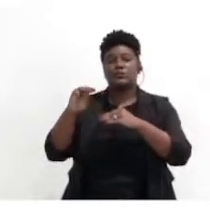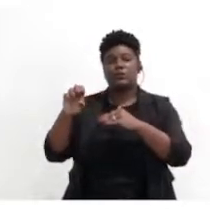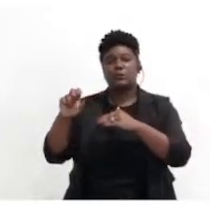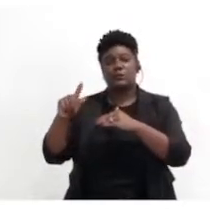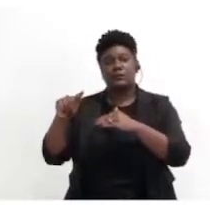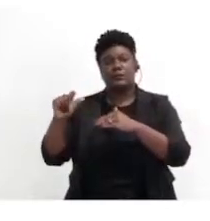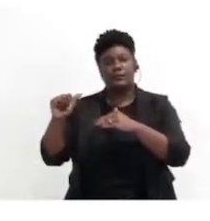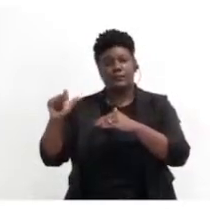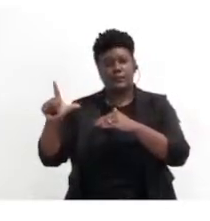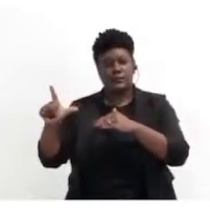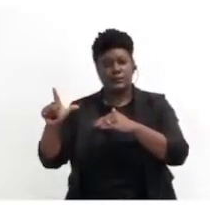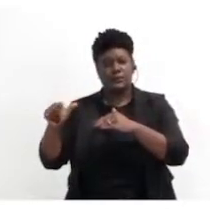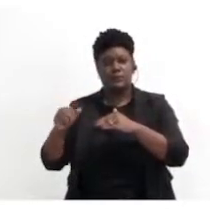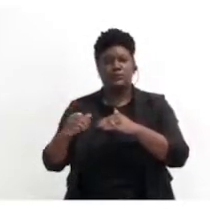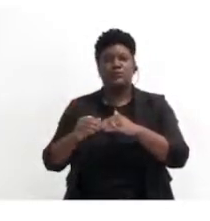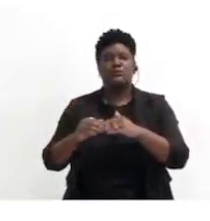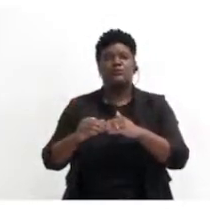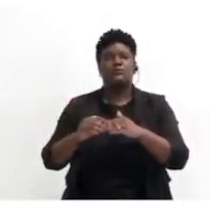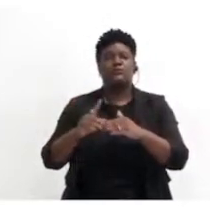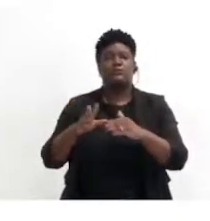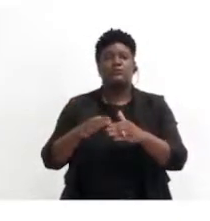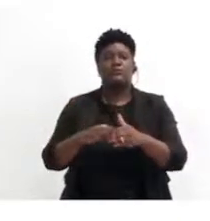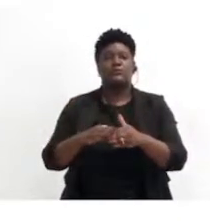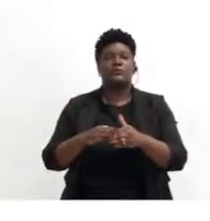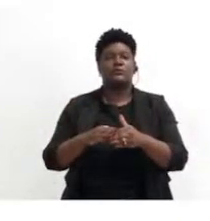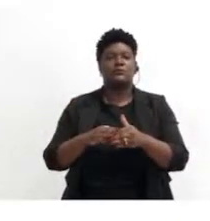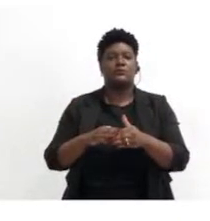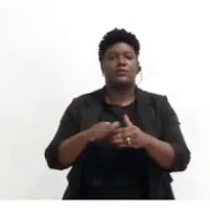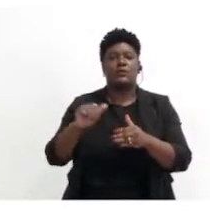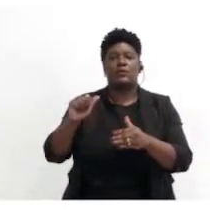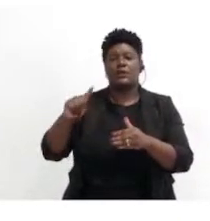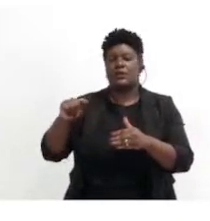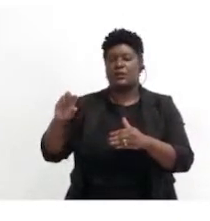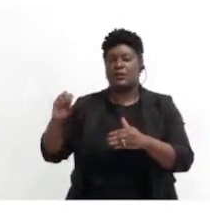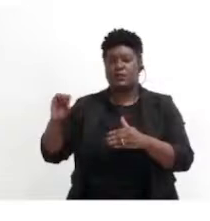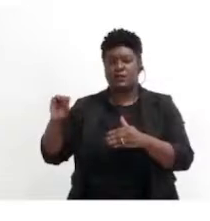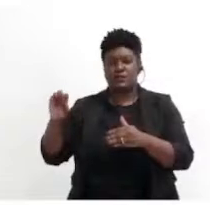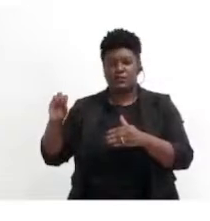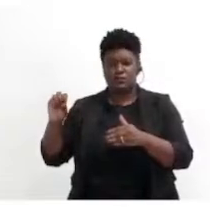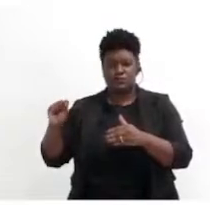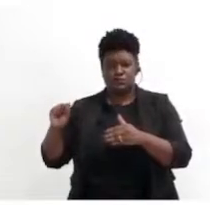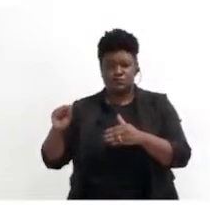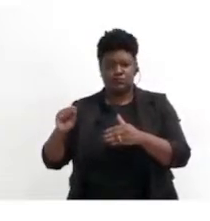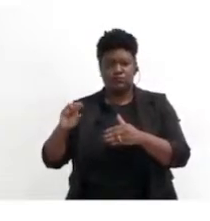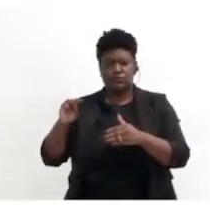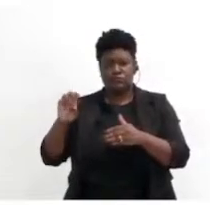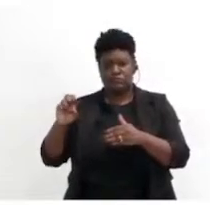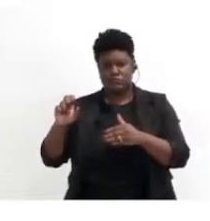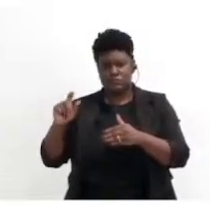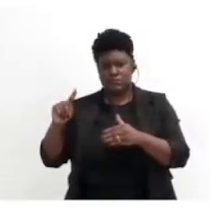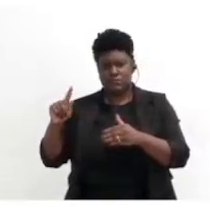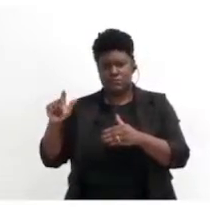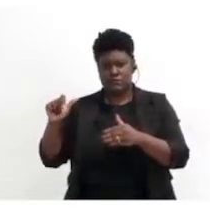metal atoms off, and they deposit on the substrate that you want them to deposit on.